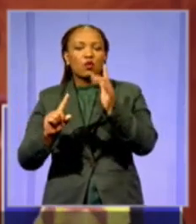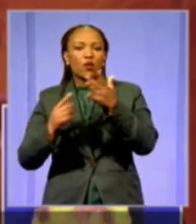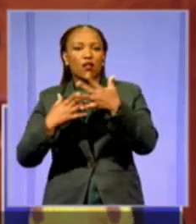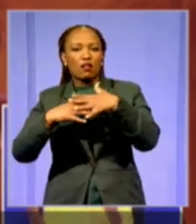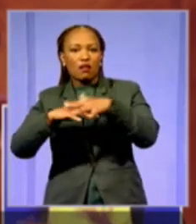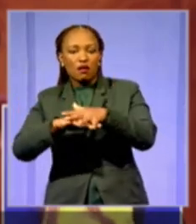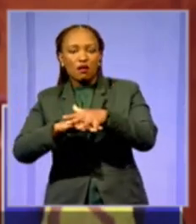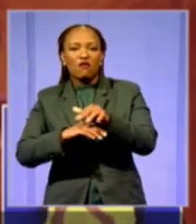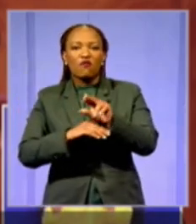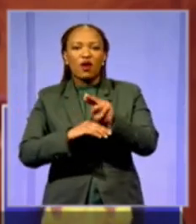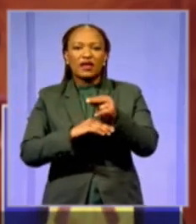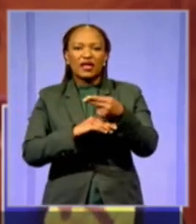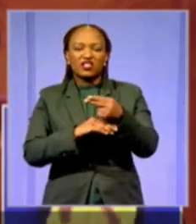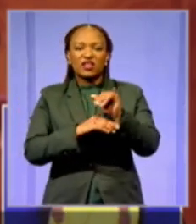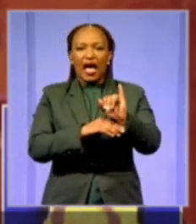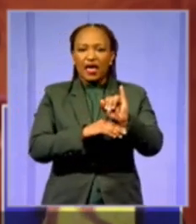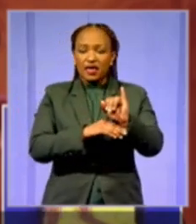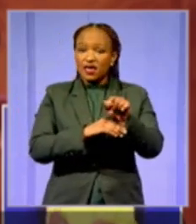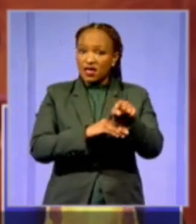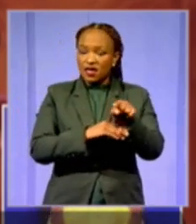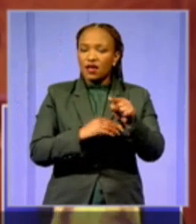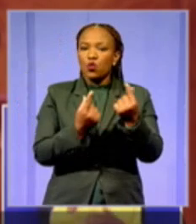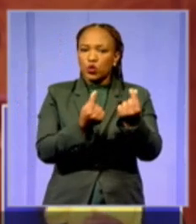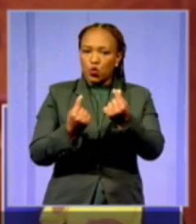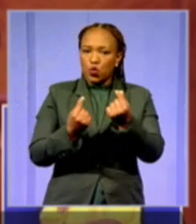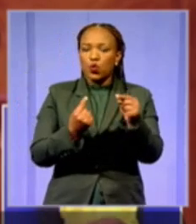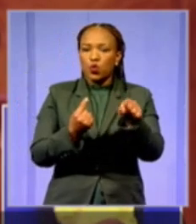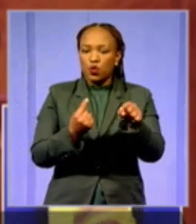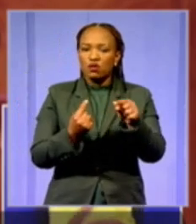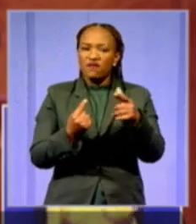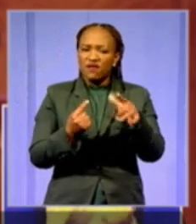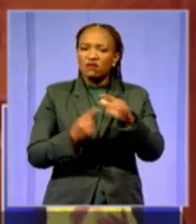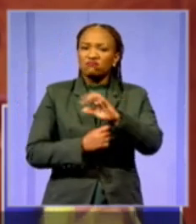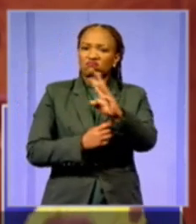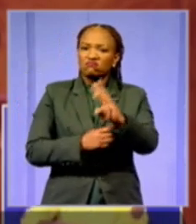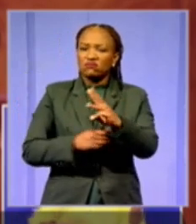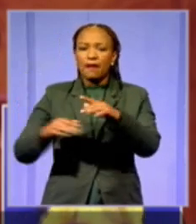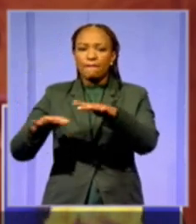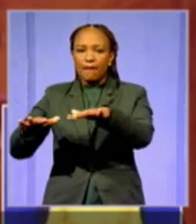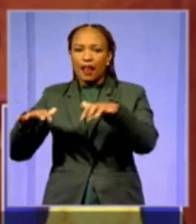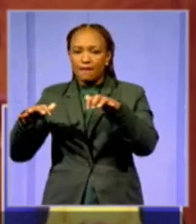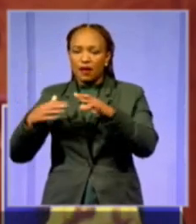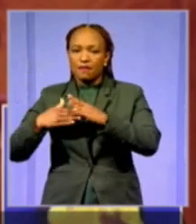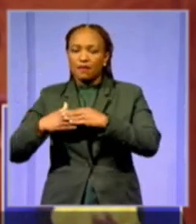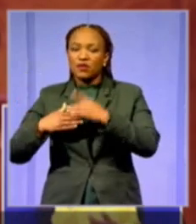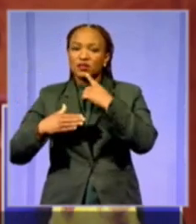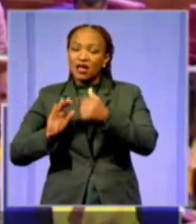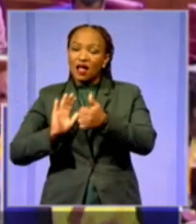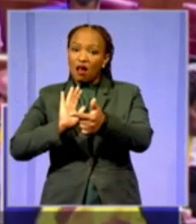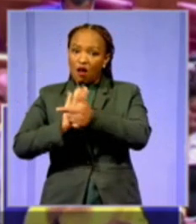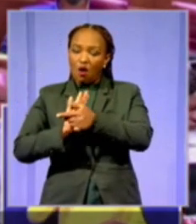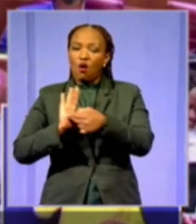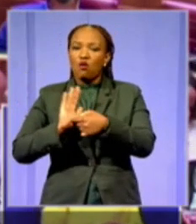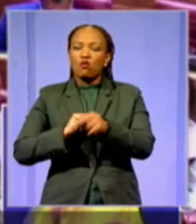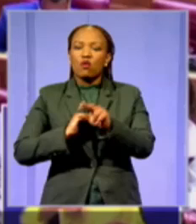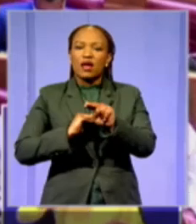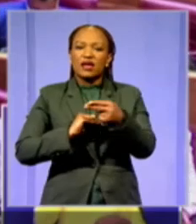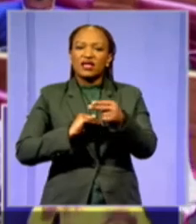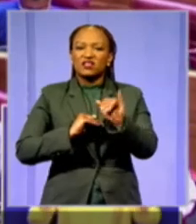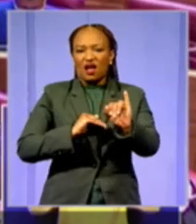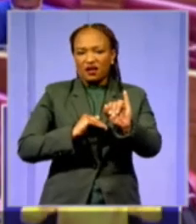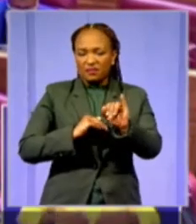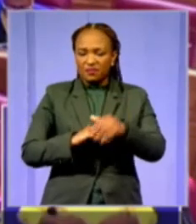ya bosetšhaba ya boitekanelo NHI, mme o ne a gakolola ba palamente gore NHI ke molao. There are people